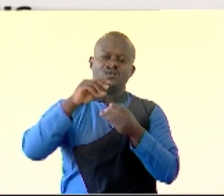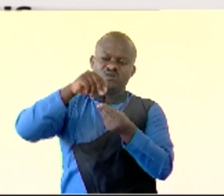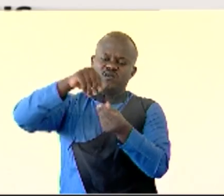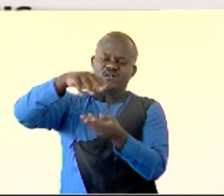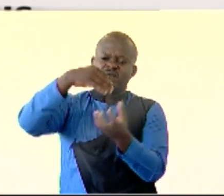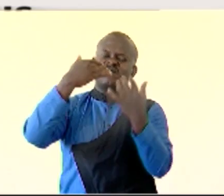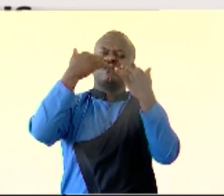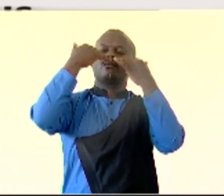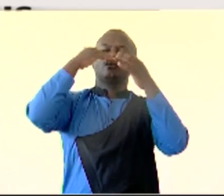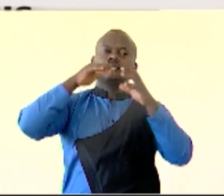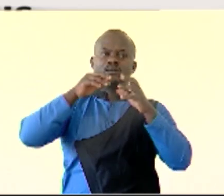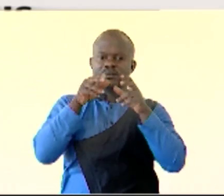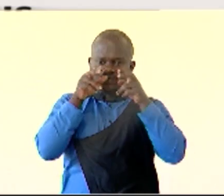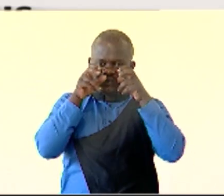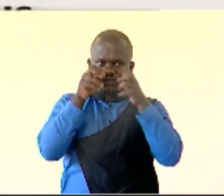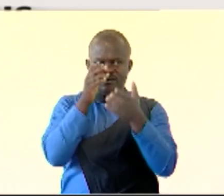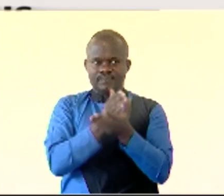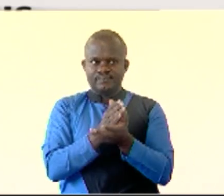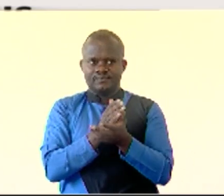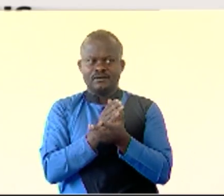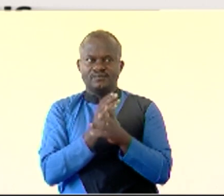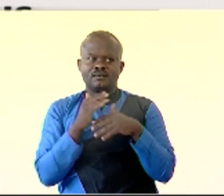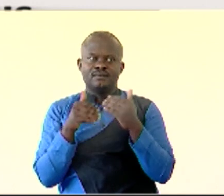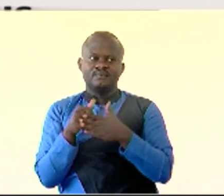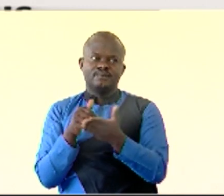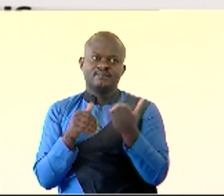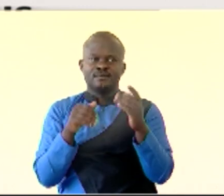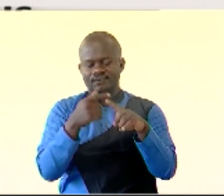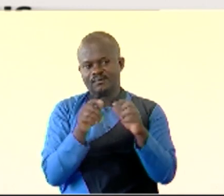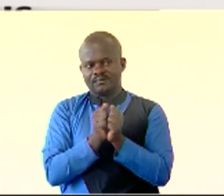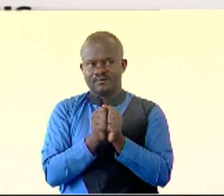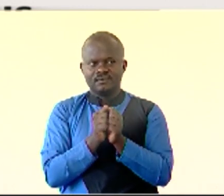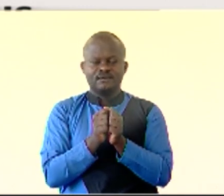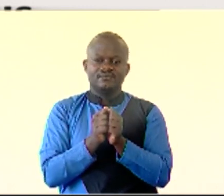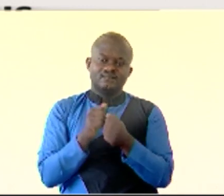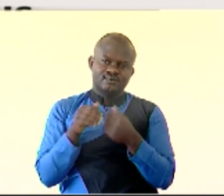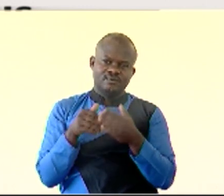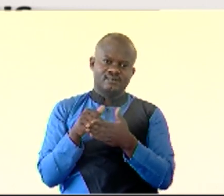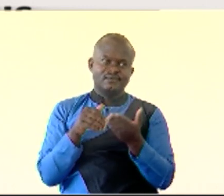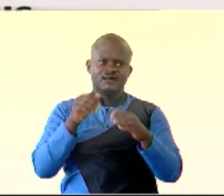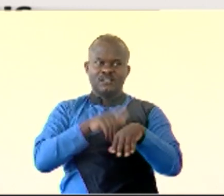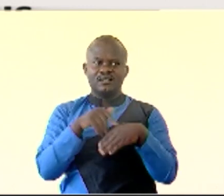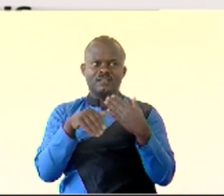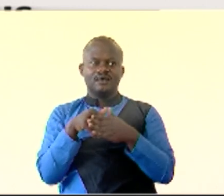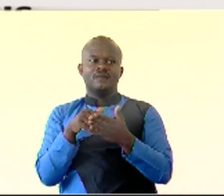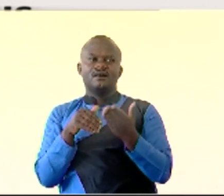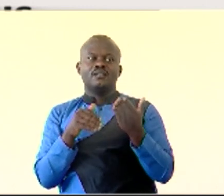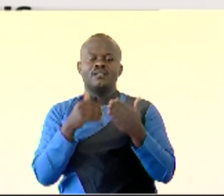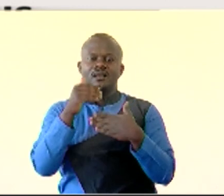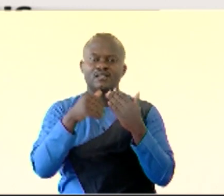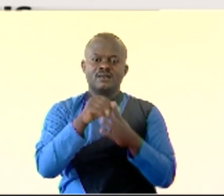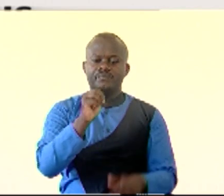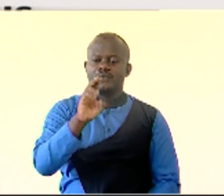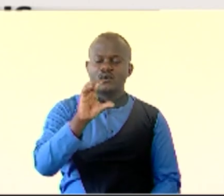earlier. The tiny hairs called the cilia, they're ever beating, and once they beat, they release the mucus from